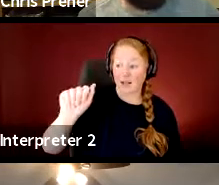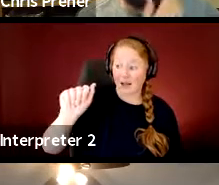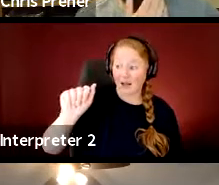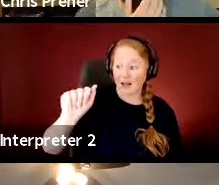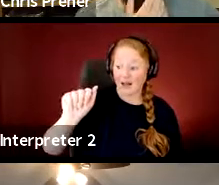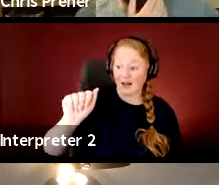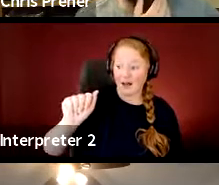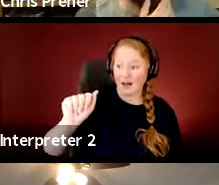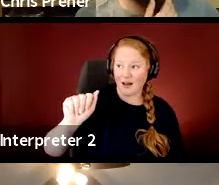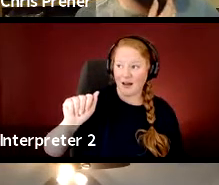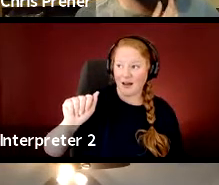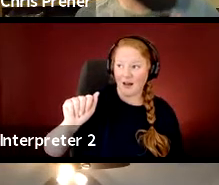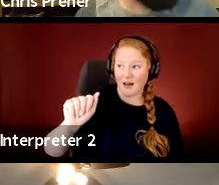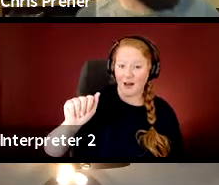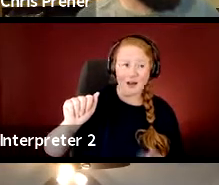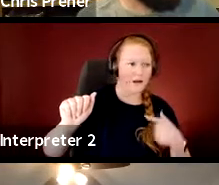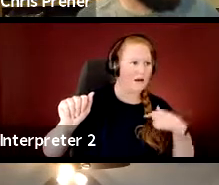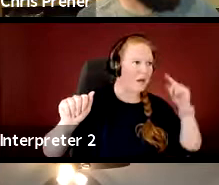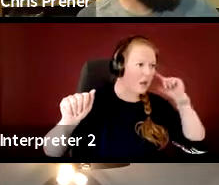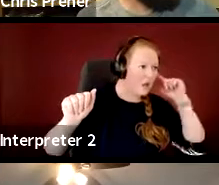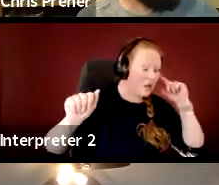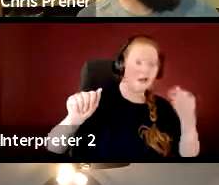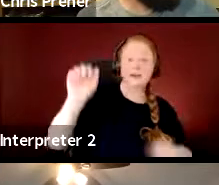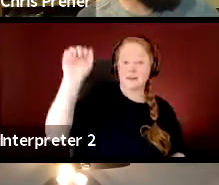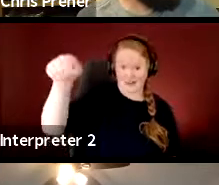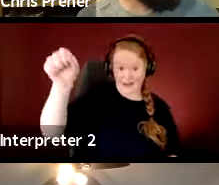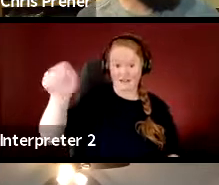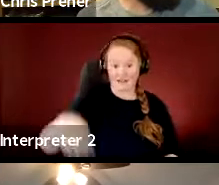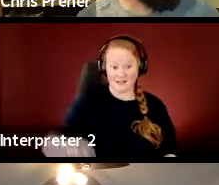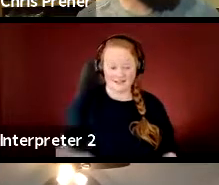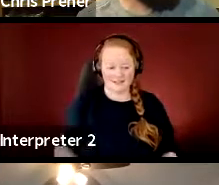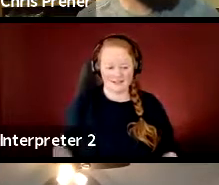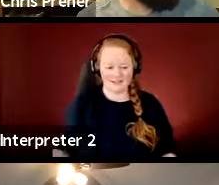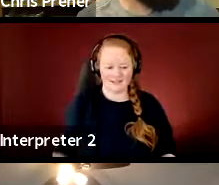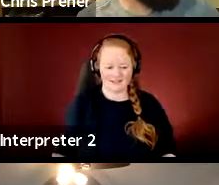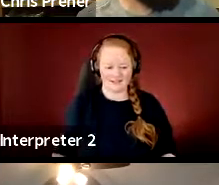And please. Am I audible? Yes, you're on. Okay.